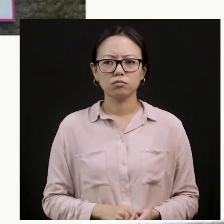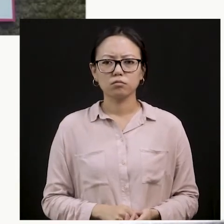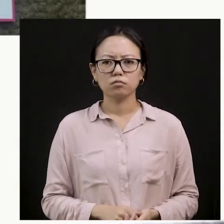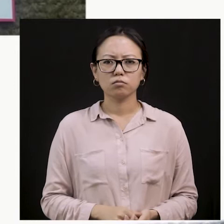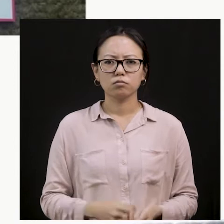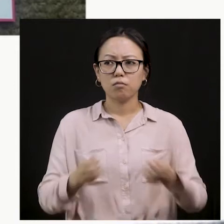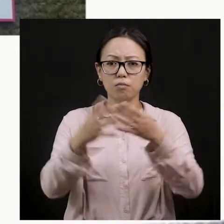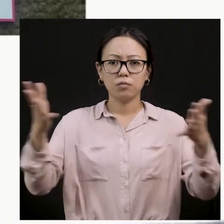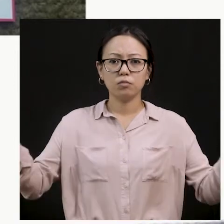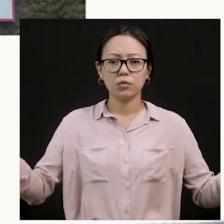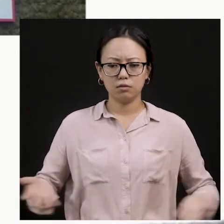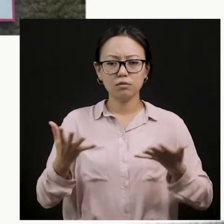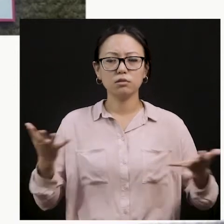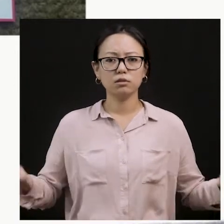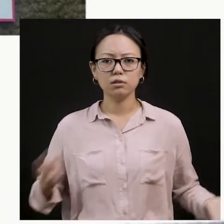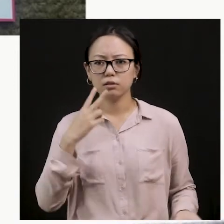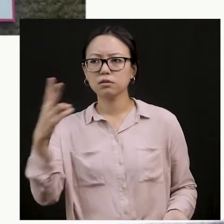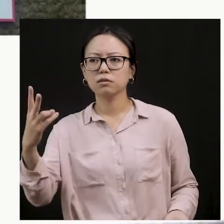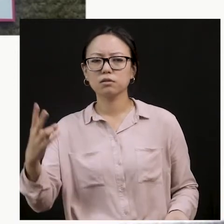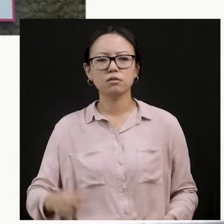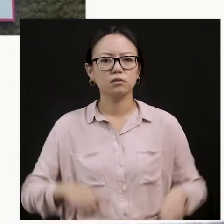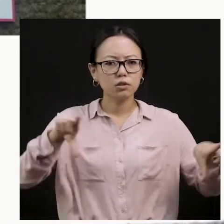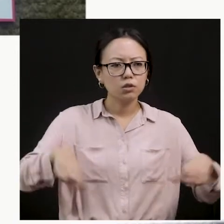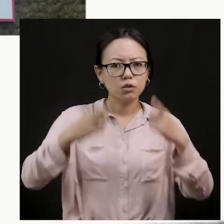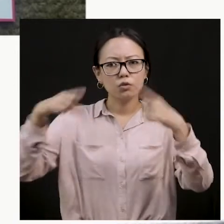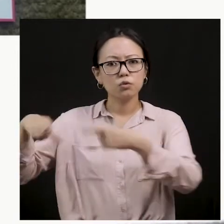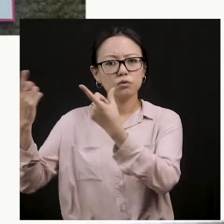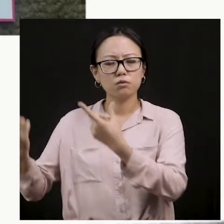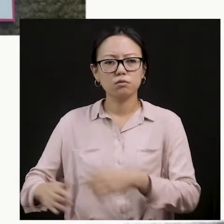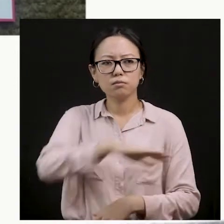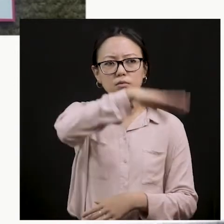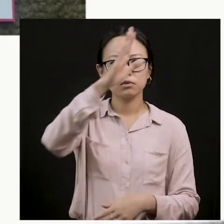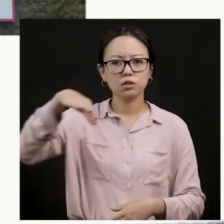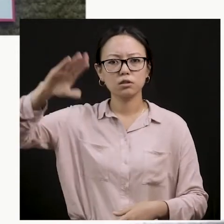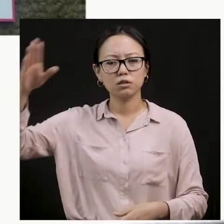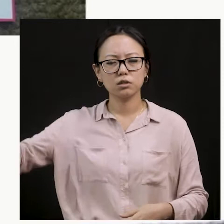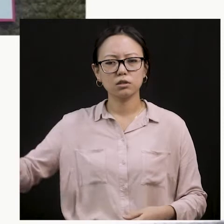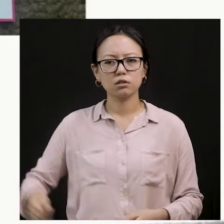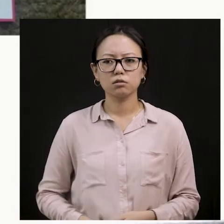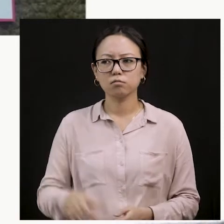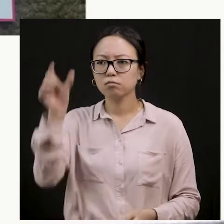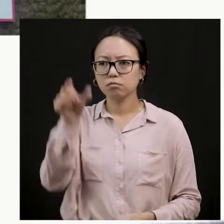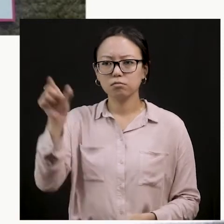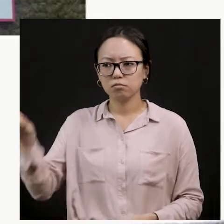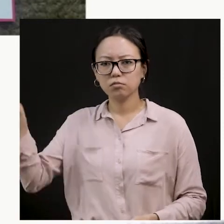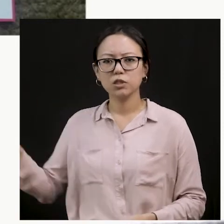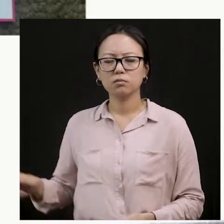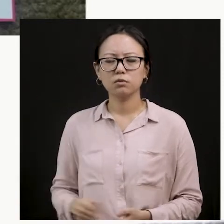things around us. From trees to the hills, we'll see peoples.